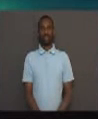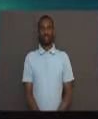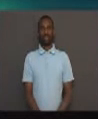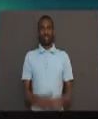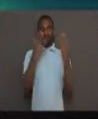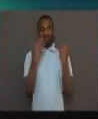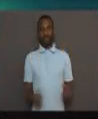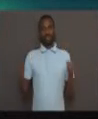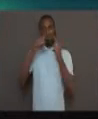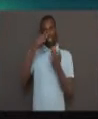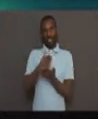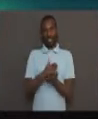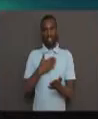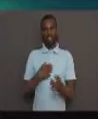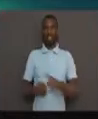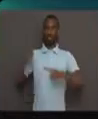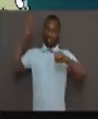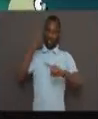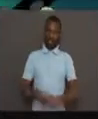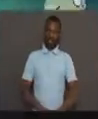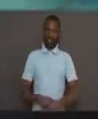Let's get back to our lesson.